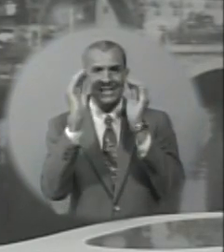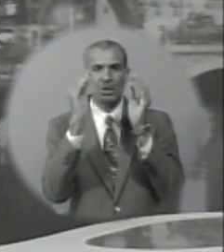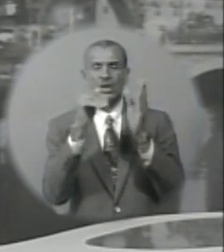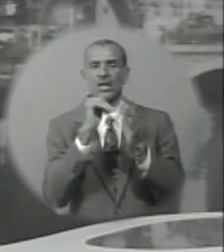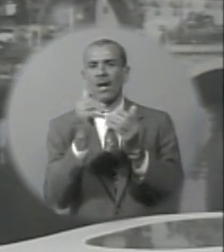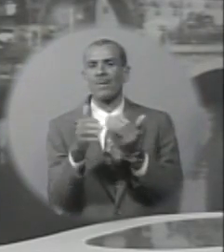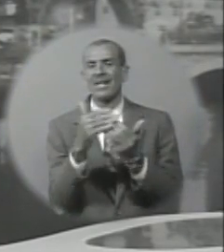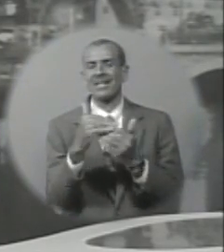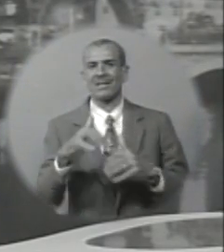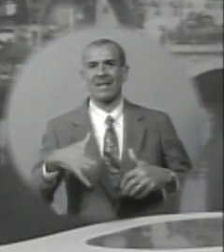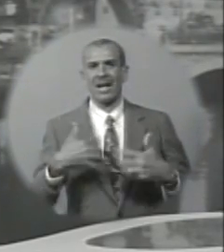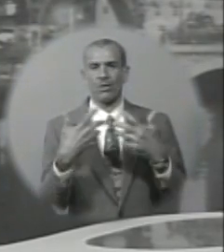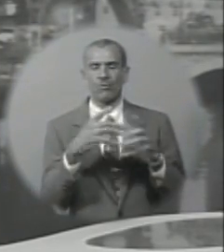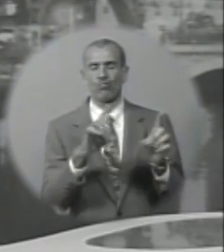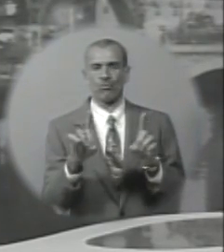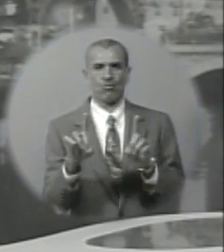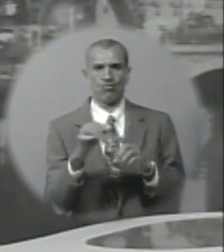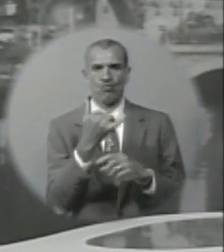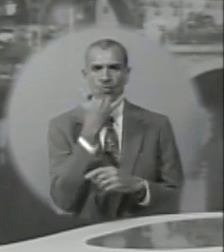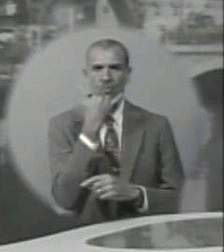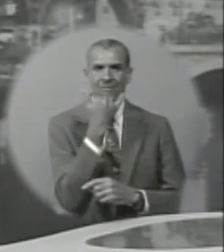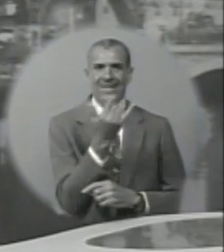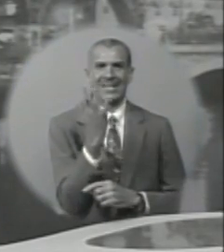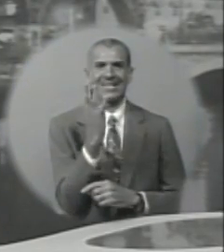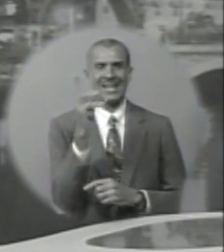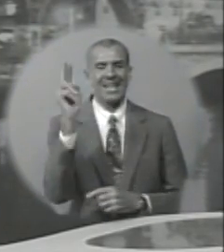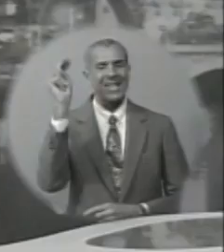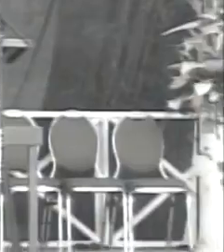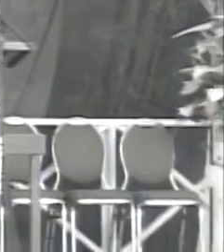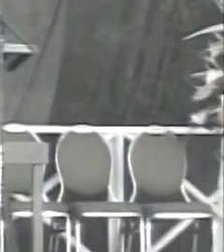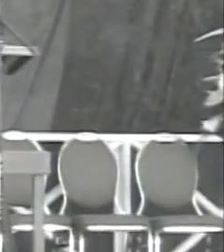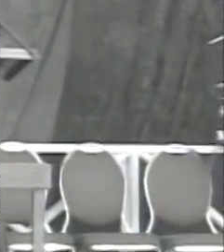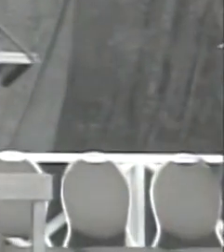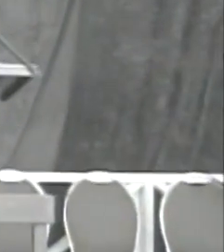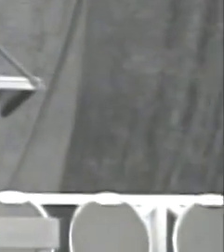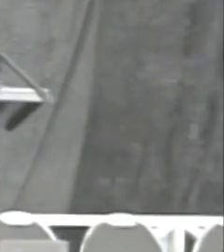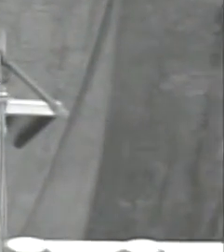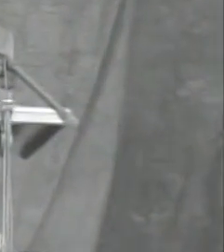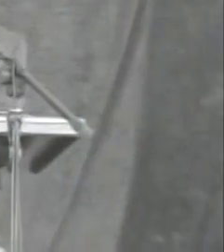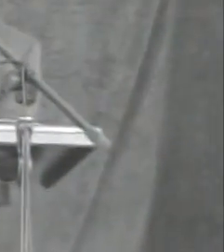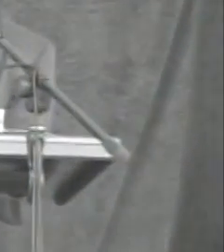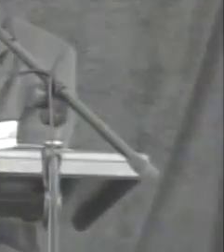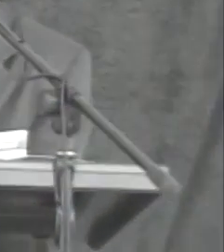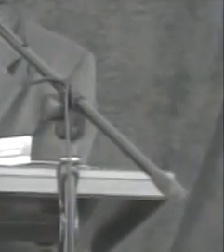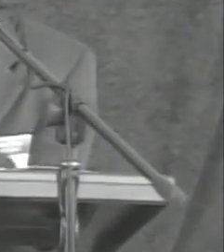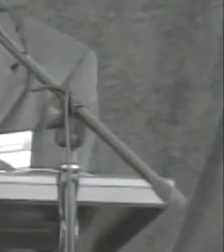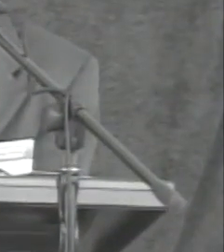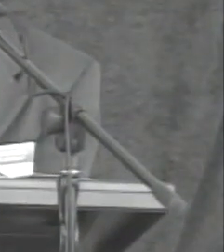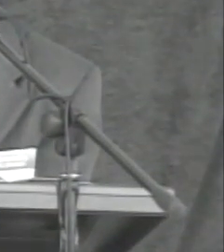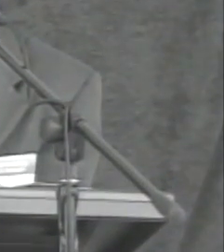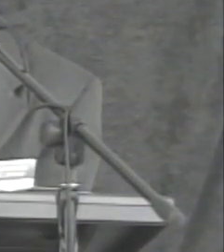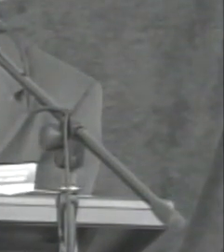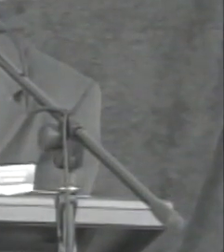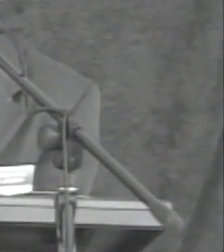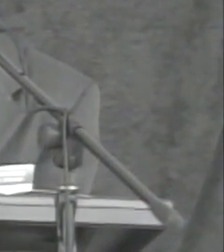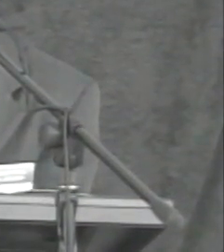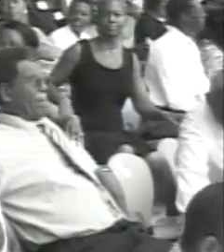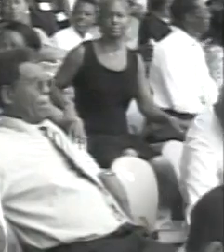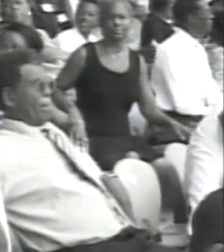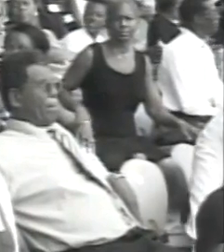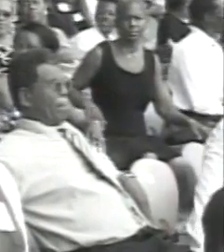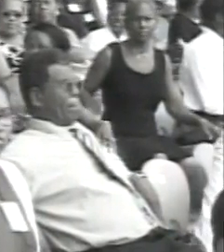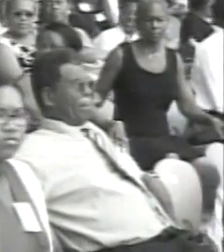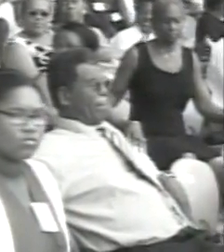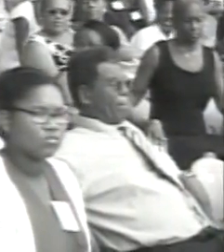easily provoked into wrongdoing. Mr. Ninval was speaking at the final day of the Jehovah's Witnesses 2016 Inter-Island